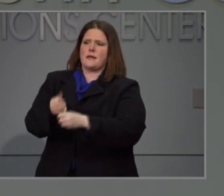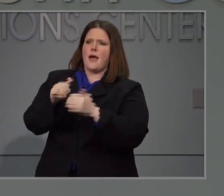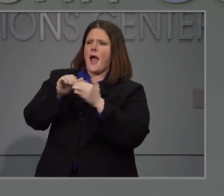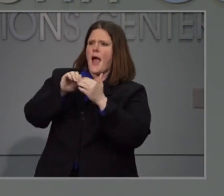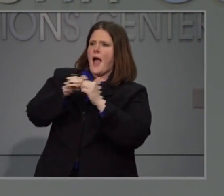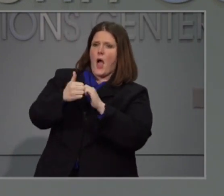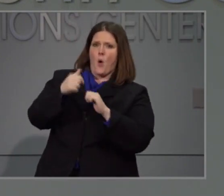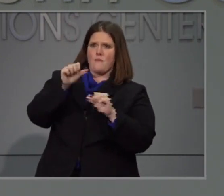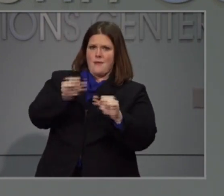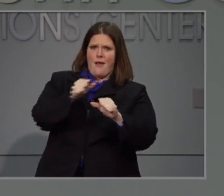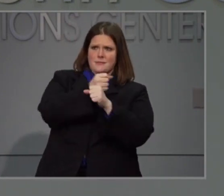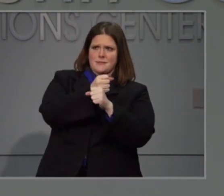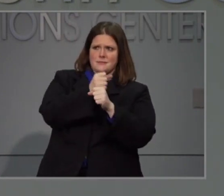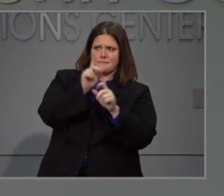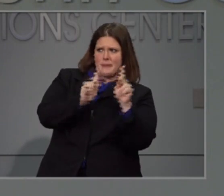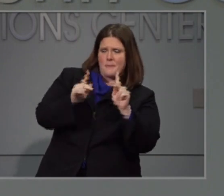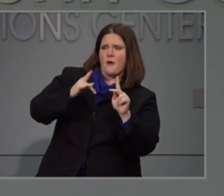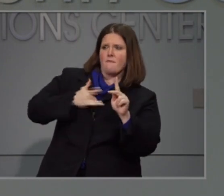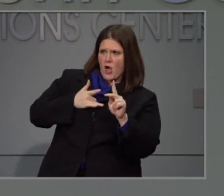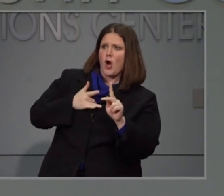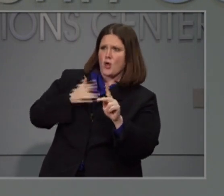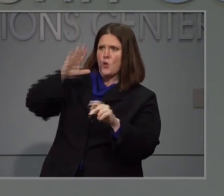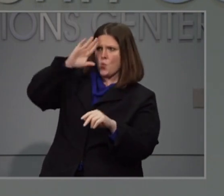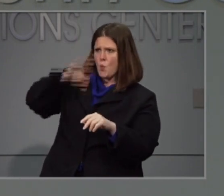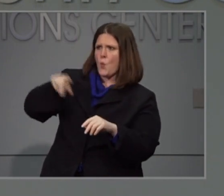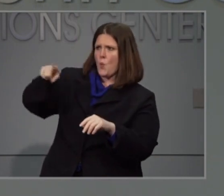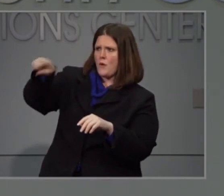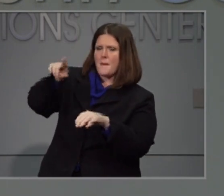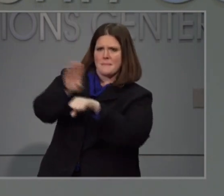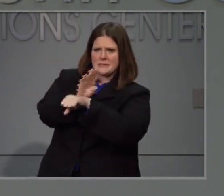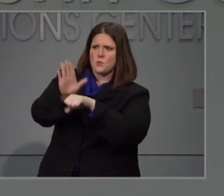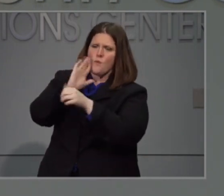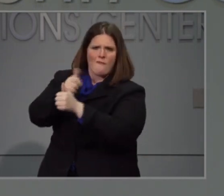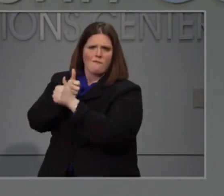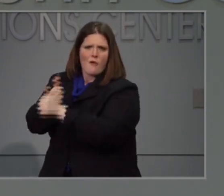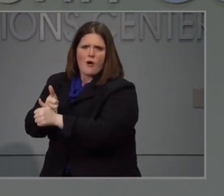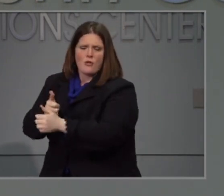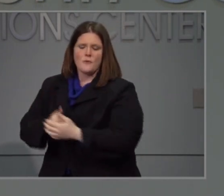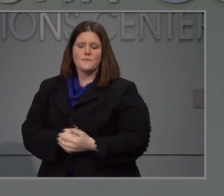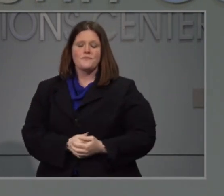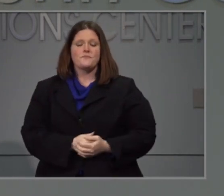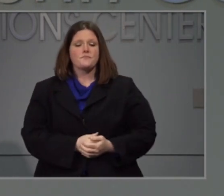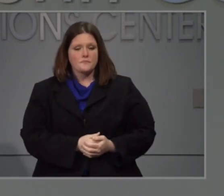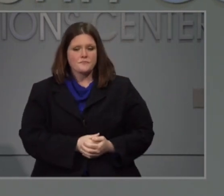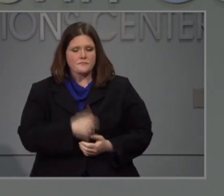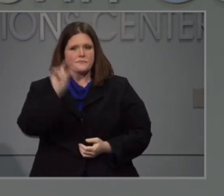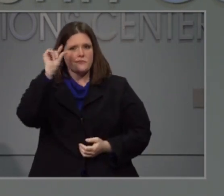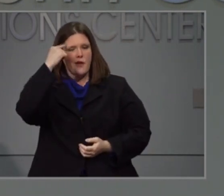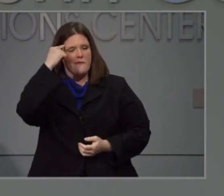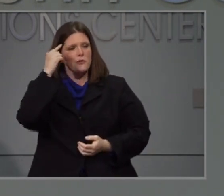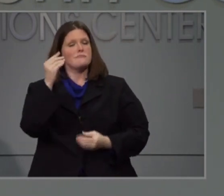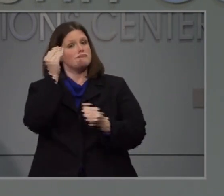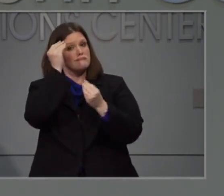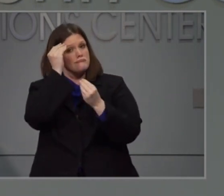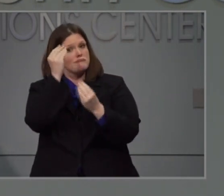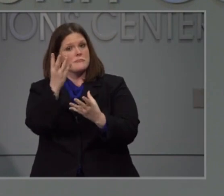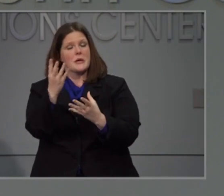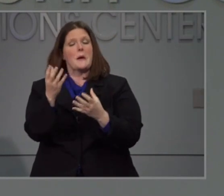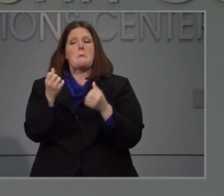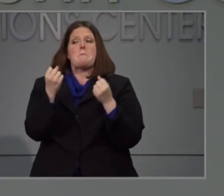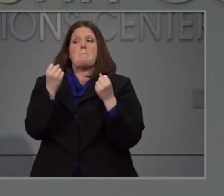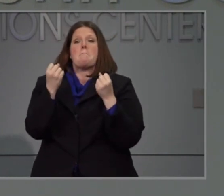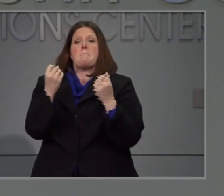complying with the safety measures you've laid out? Thanks. Thanks. For the most part, businesses have been strong in